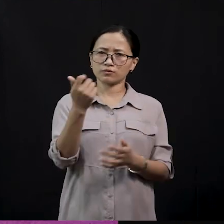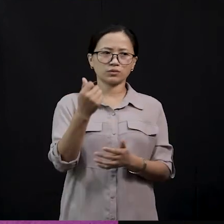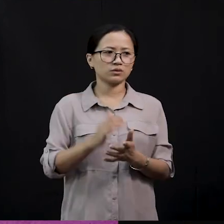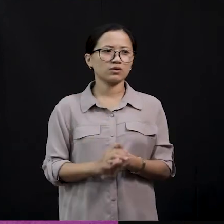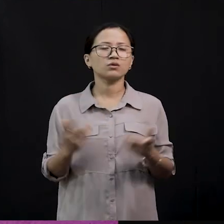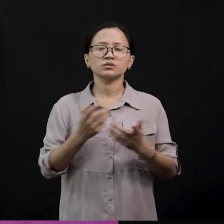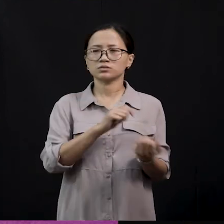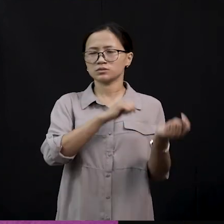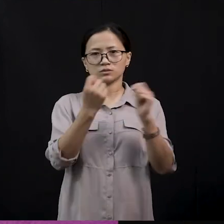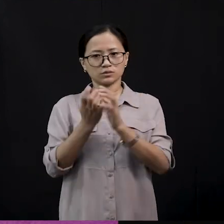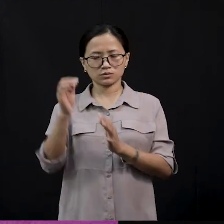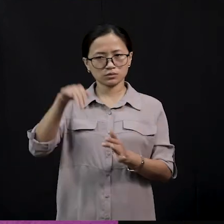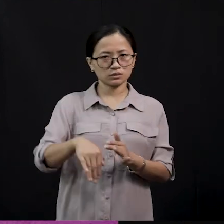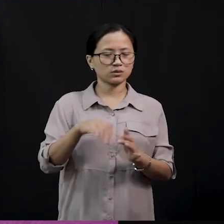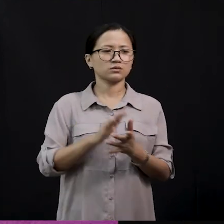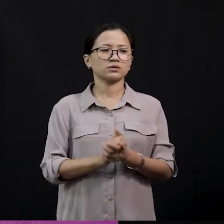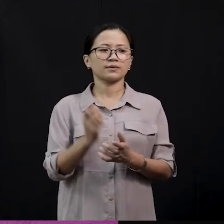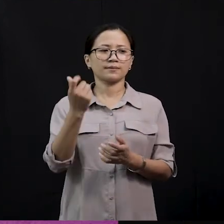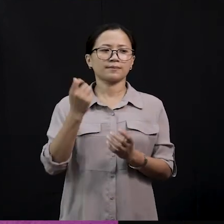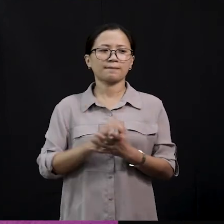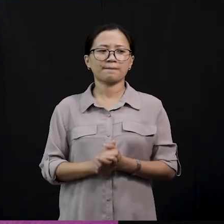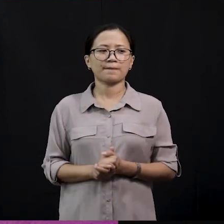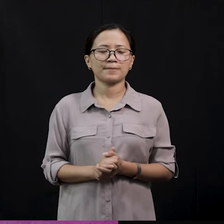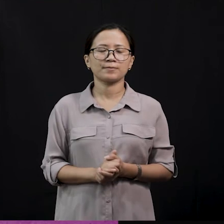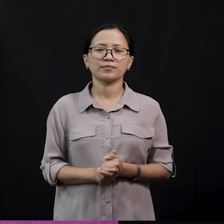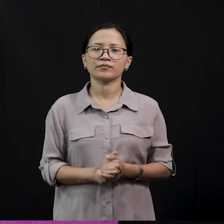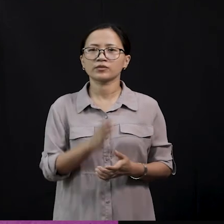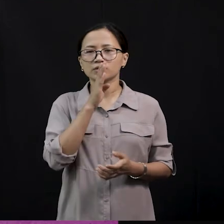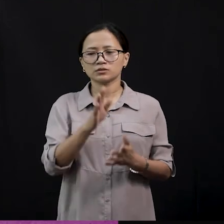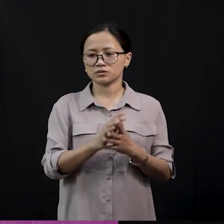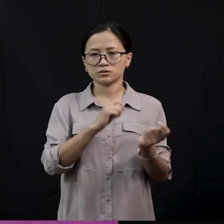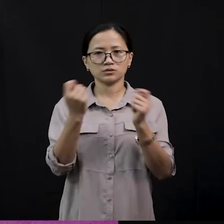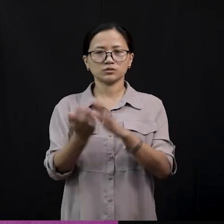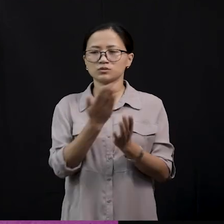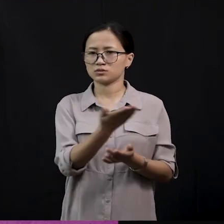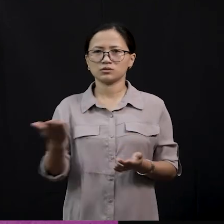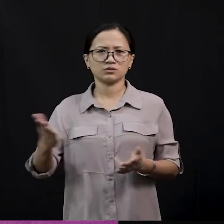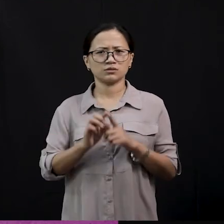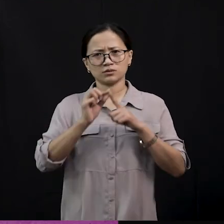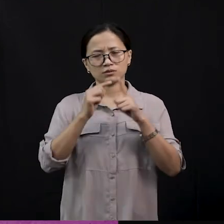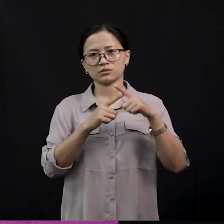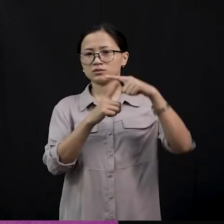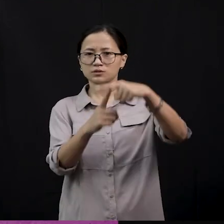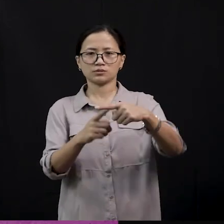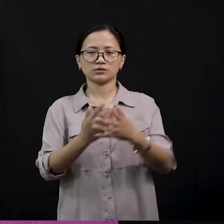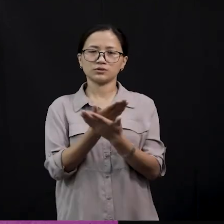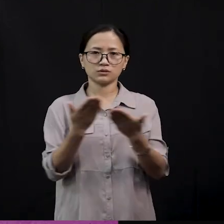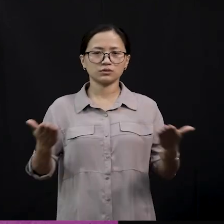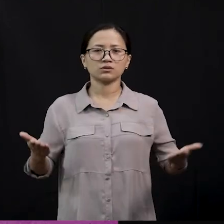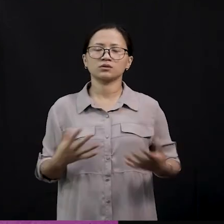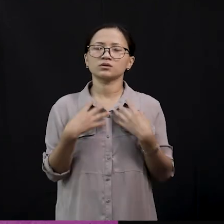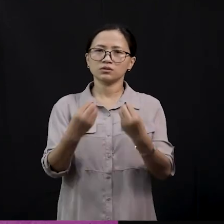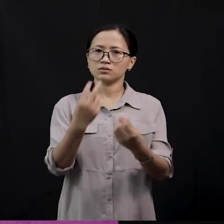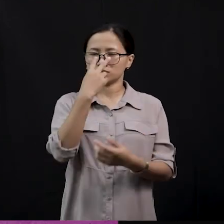down the offer? He was offered a lot of money, but he turned it down because those are temporary things. Those were not